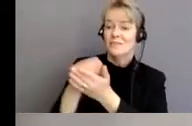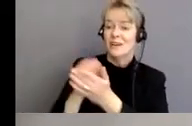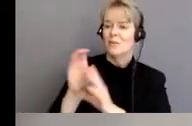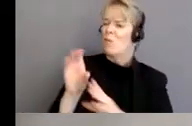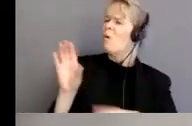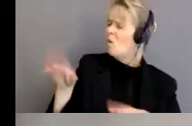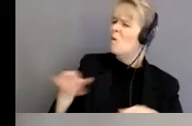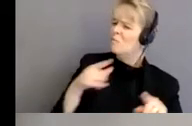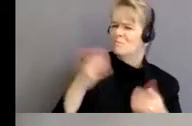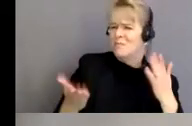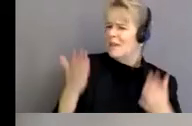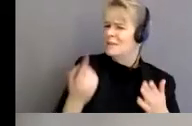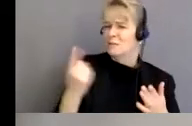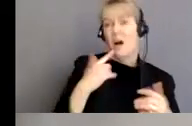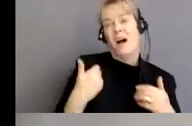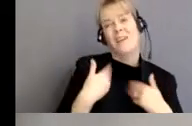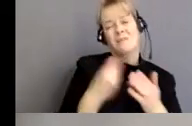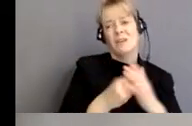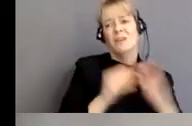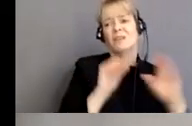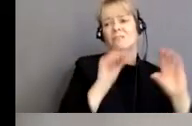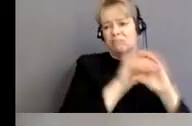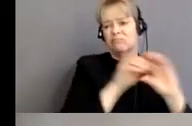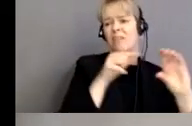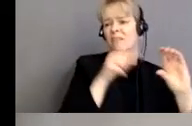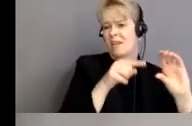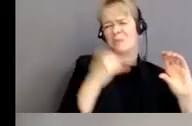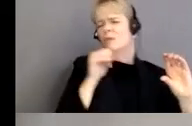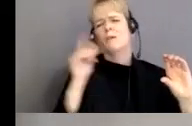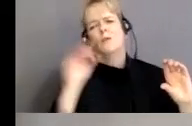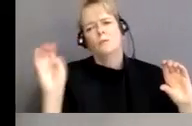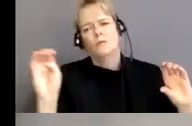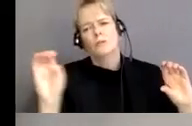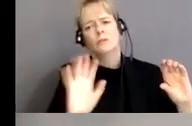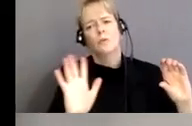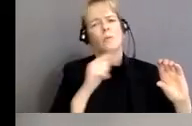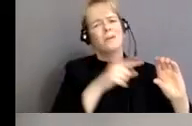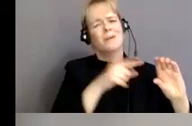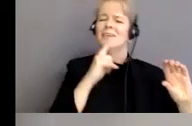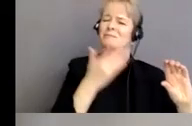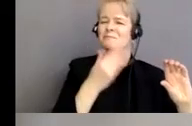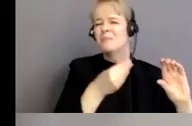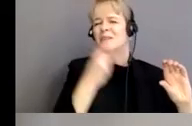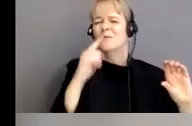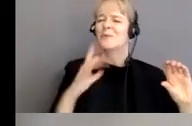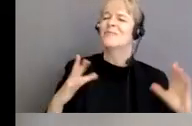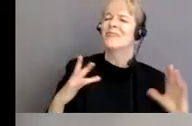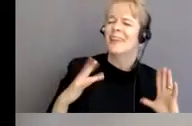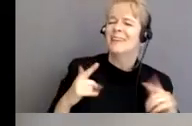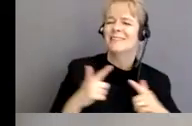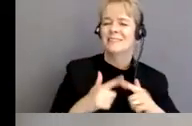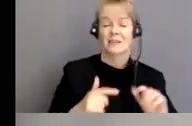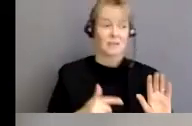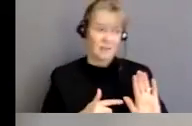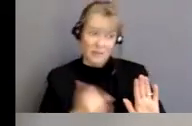aside, but it's not an emergency fund. I have money that I had set aside for vacation. And I'm saying, if you need